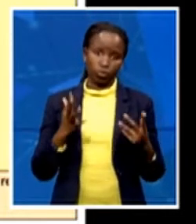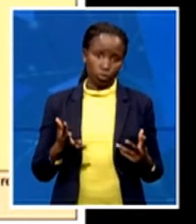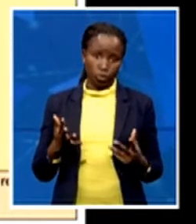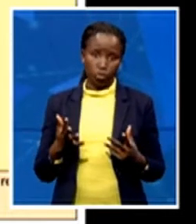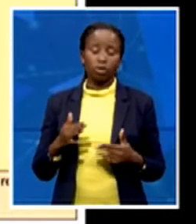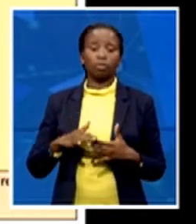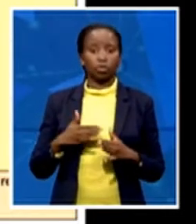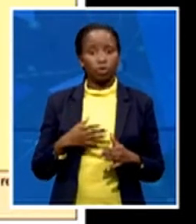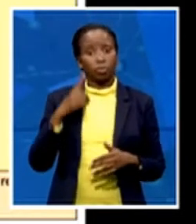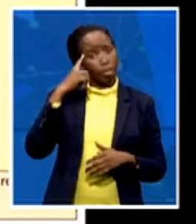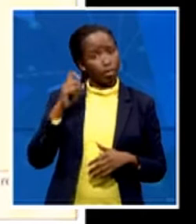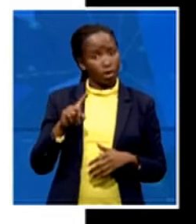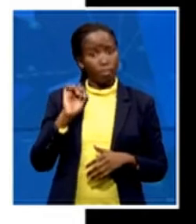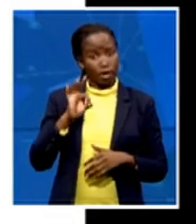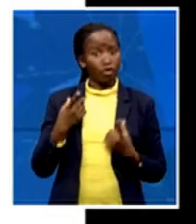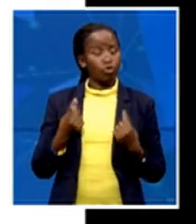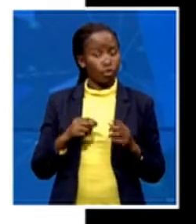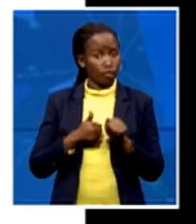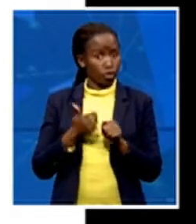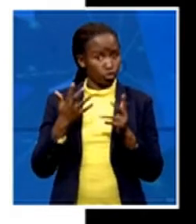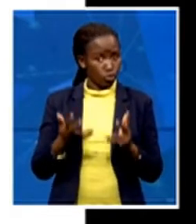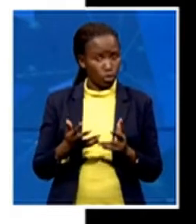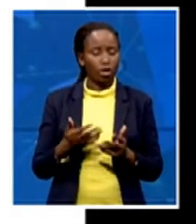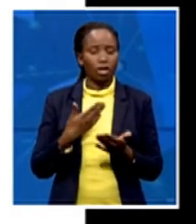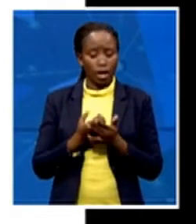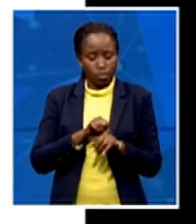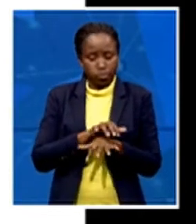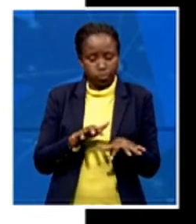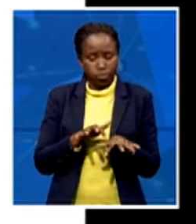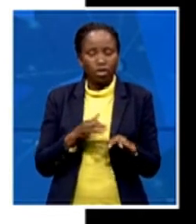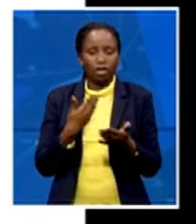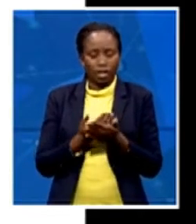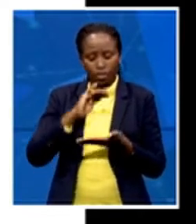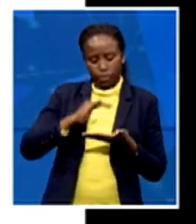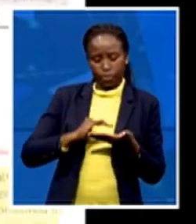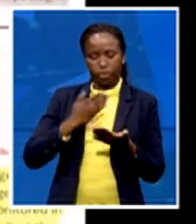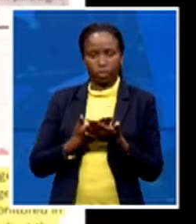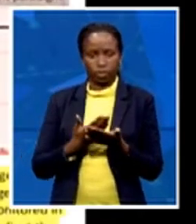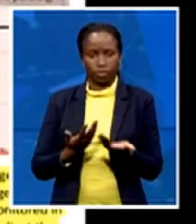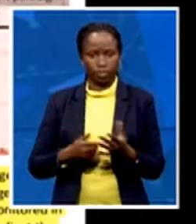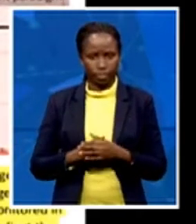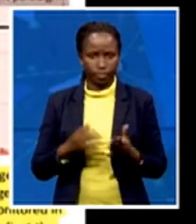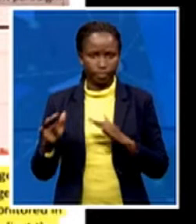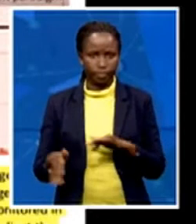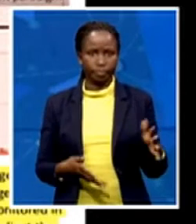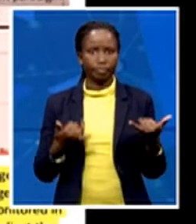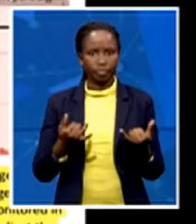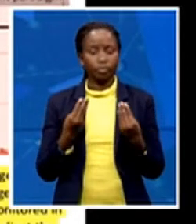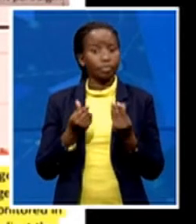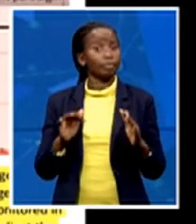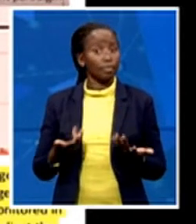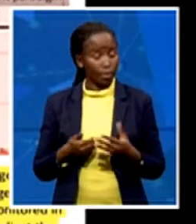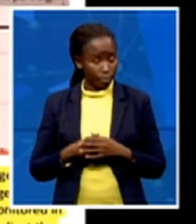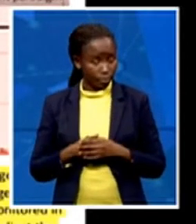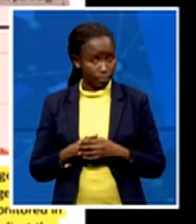of curbing transmission. This is our response. We have a 5-point response to the third